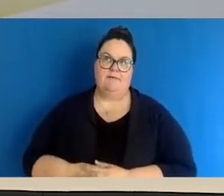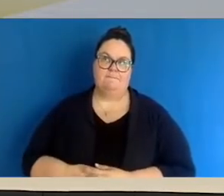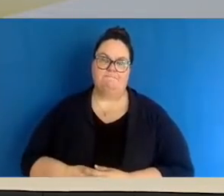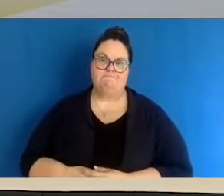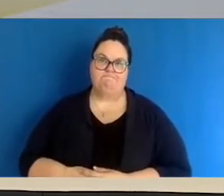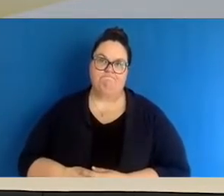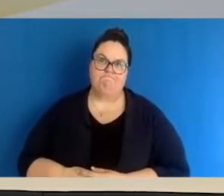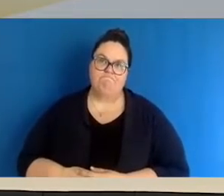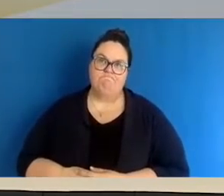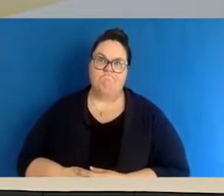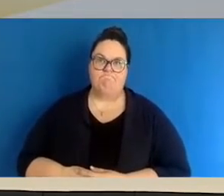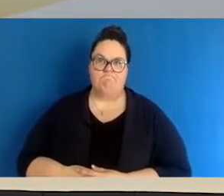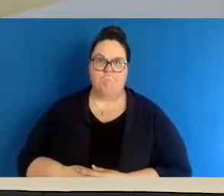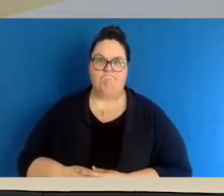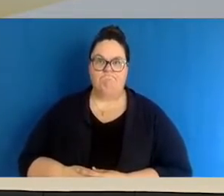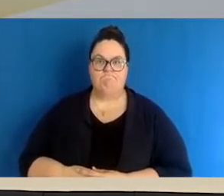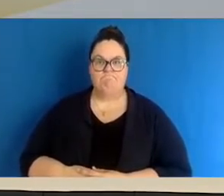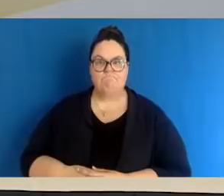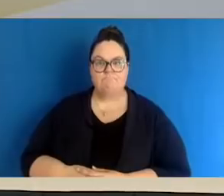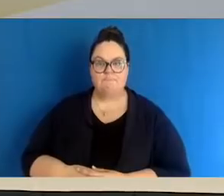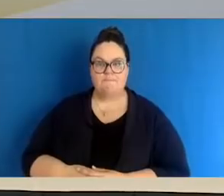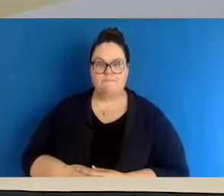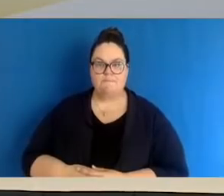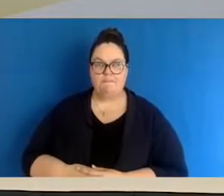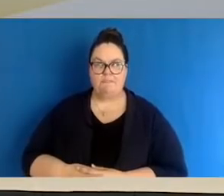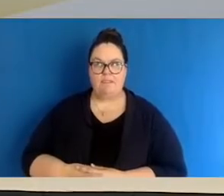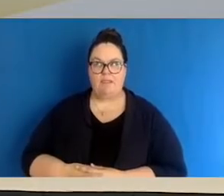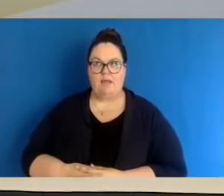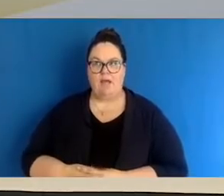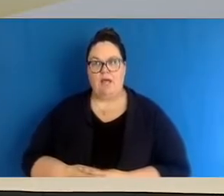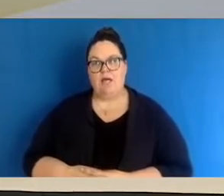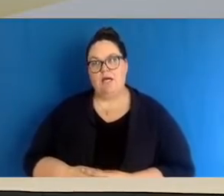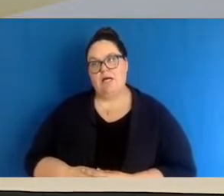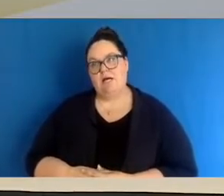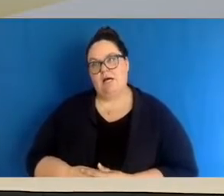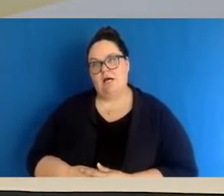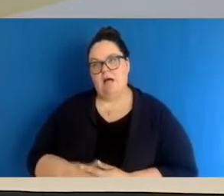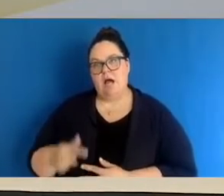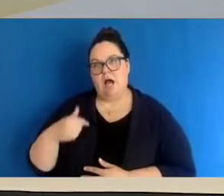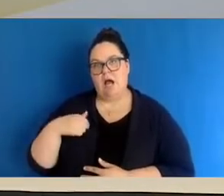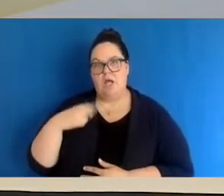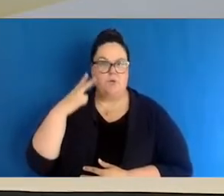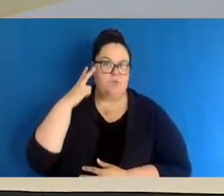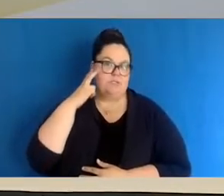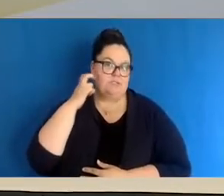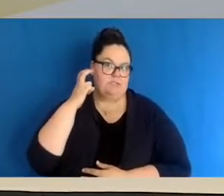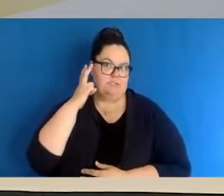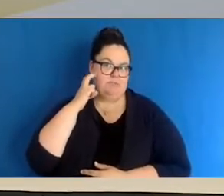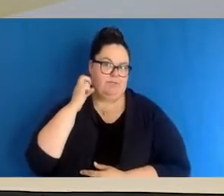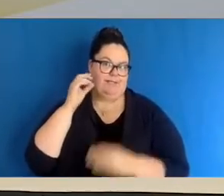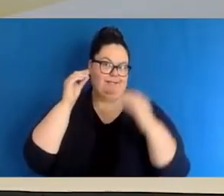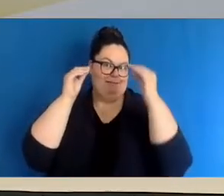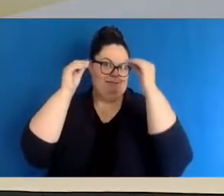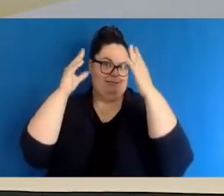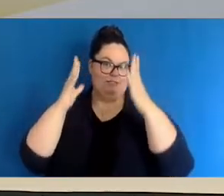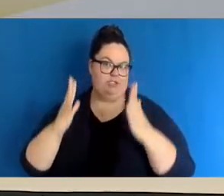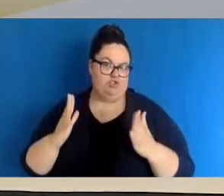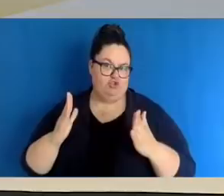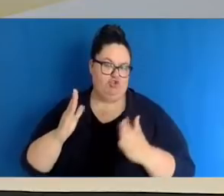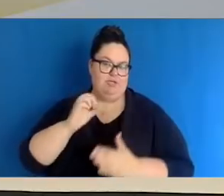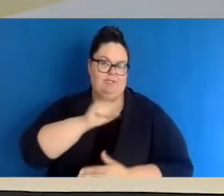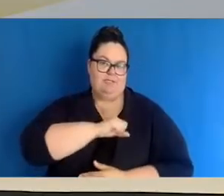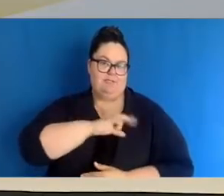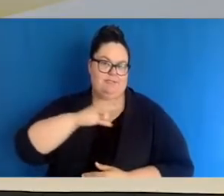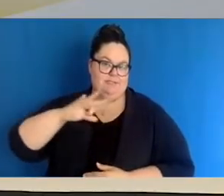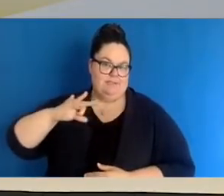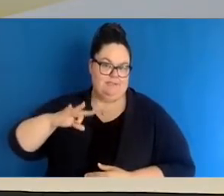to be really important to know. I would anticipate that the vaccination rate of teachers and staff in the schools will